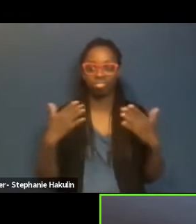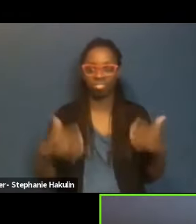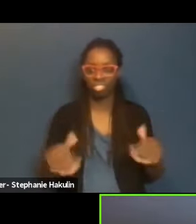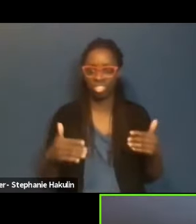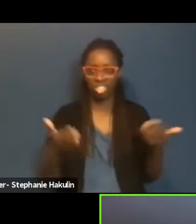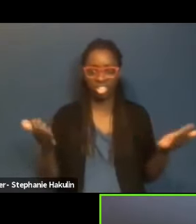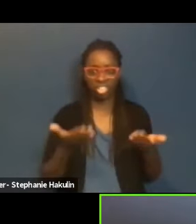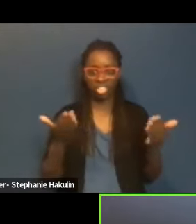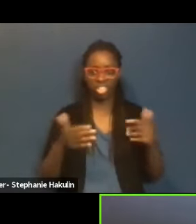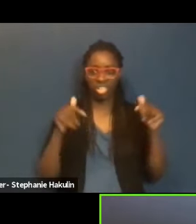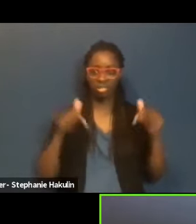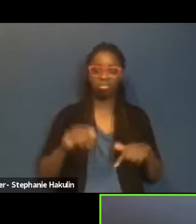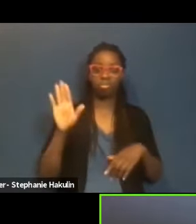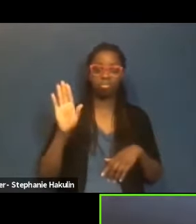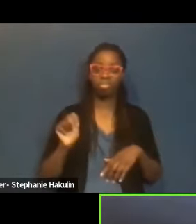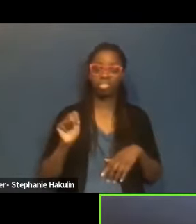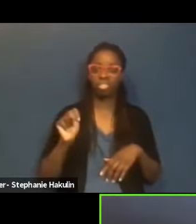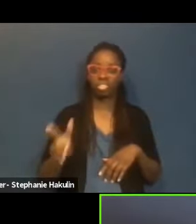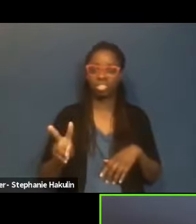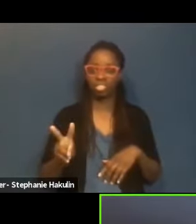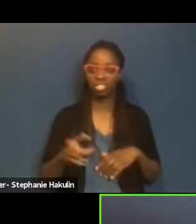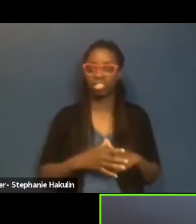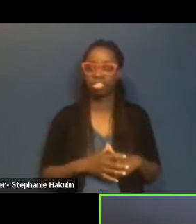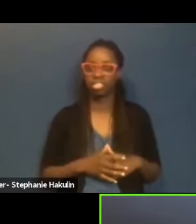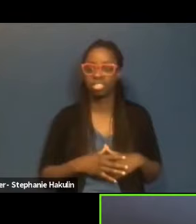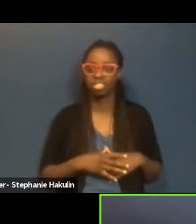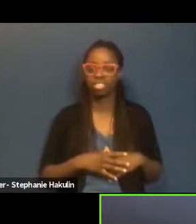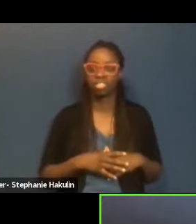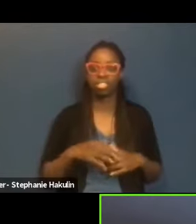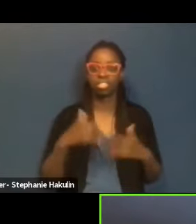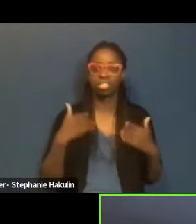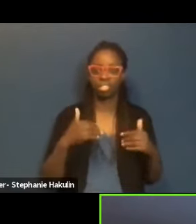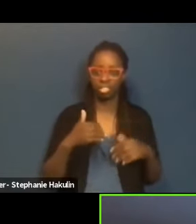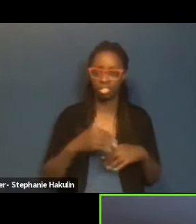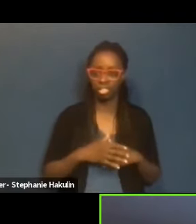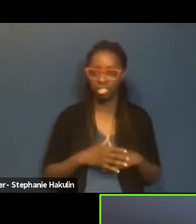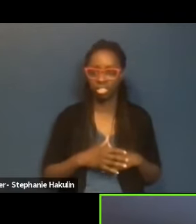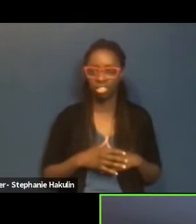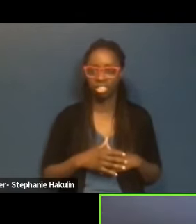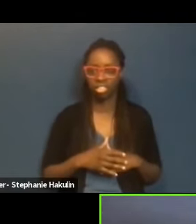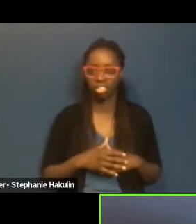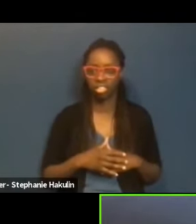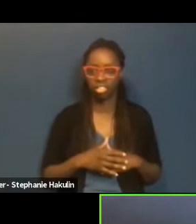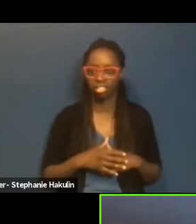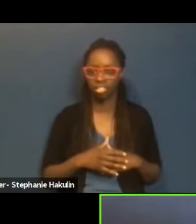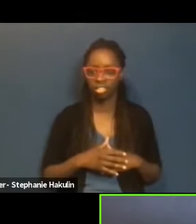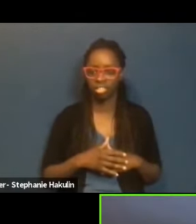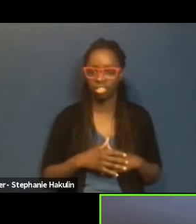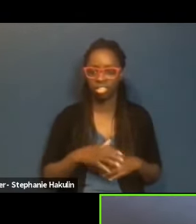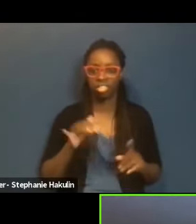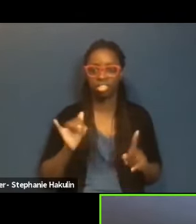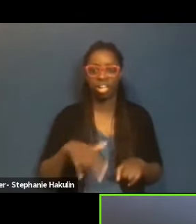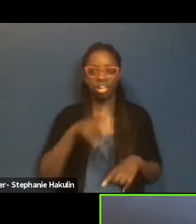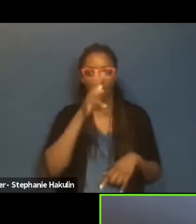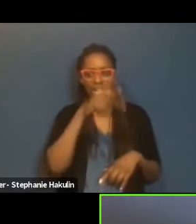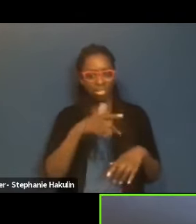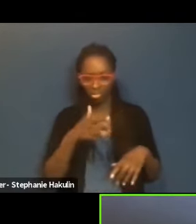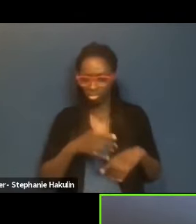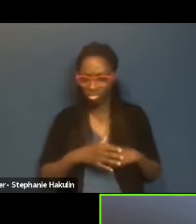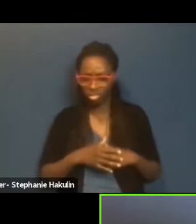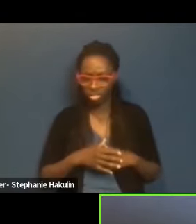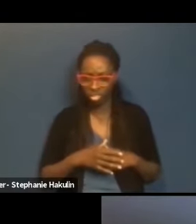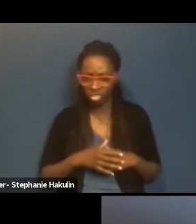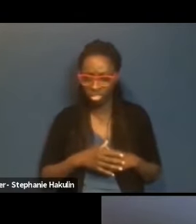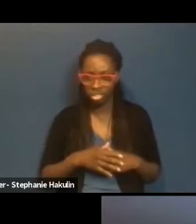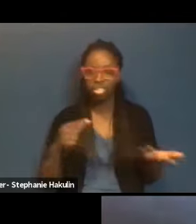it be said, right? Whackness is not allowed. There are many things that are not allowed on the Brave New Voices